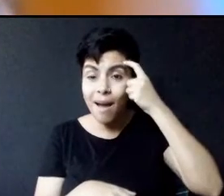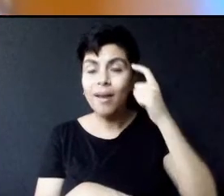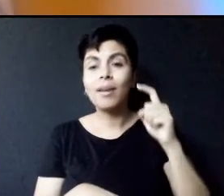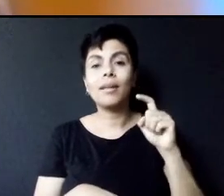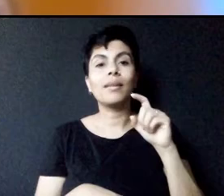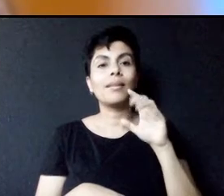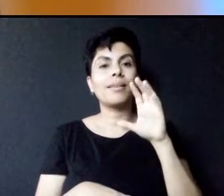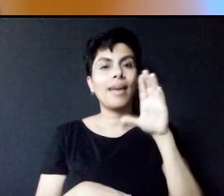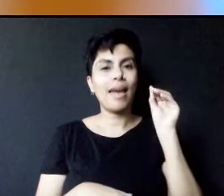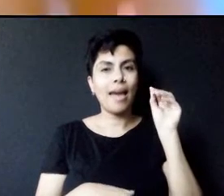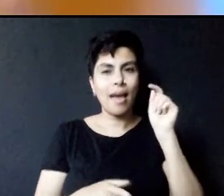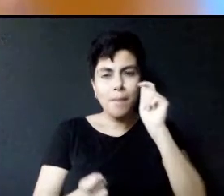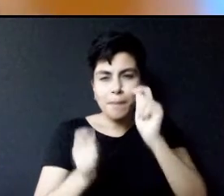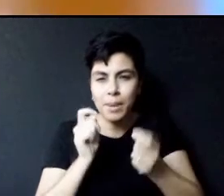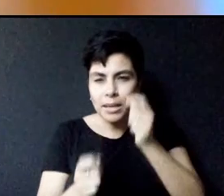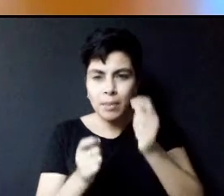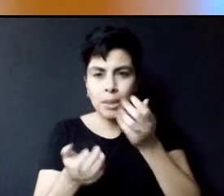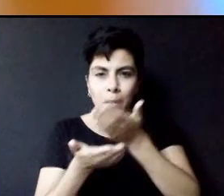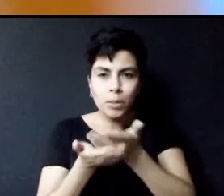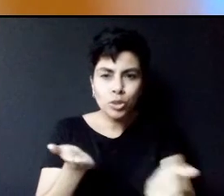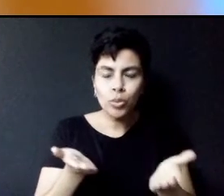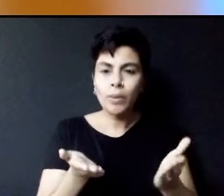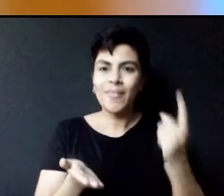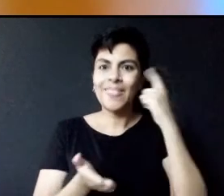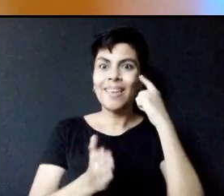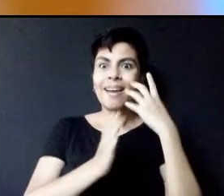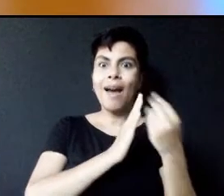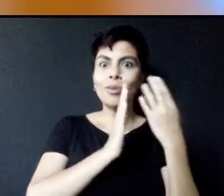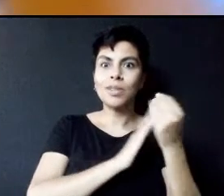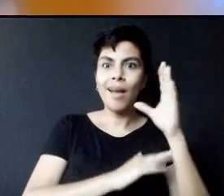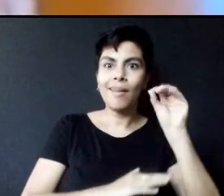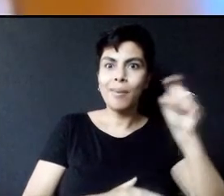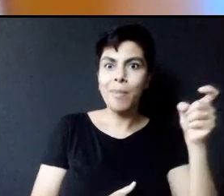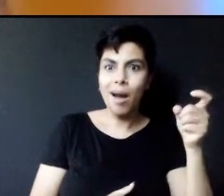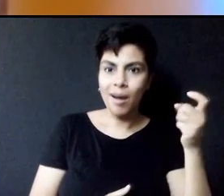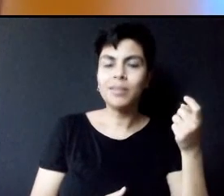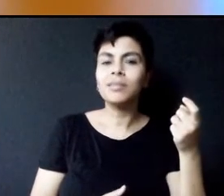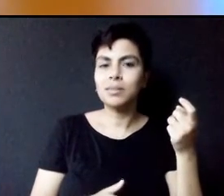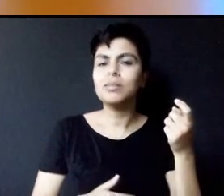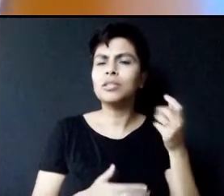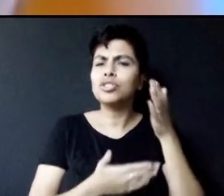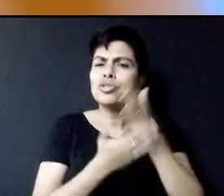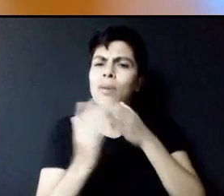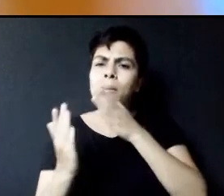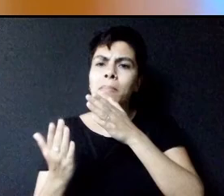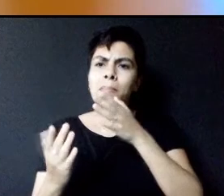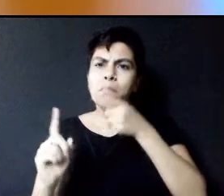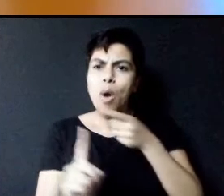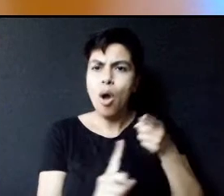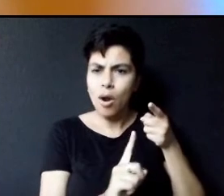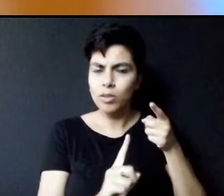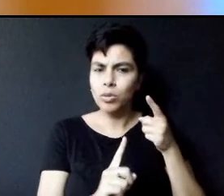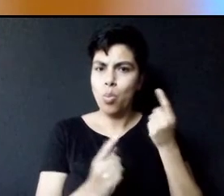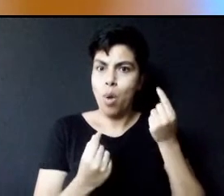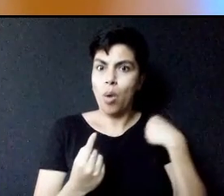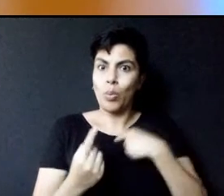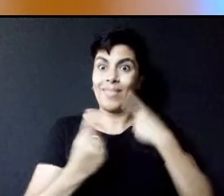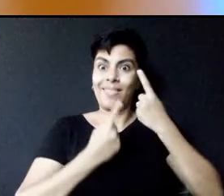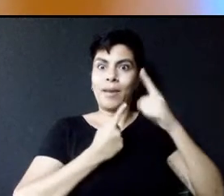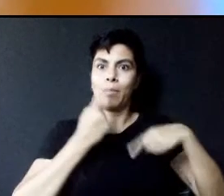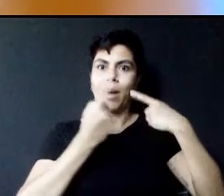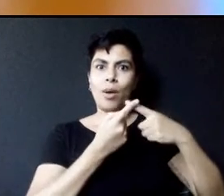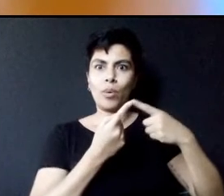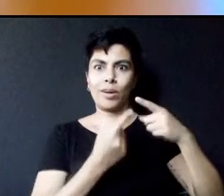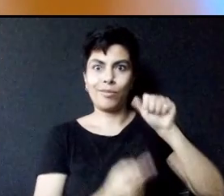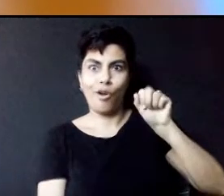and really being able to manipulate materials and think outside the box, and certain aspects of things that we really think about when we